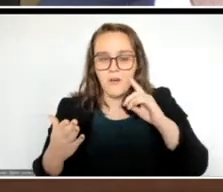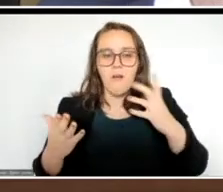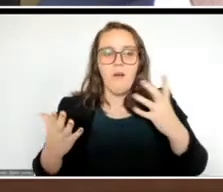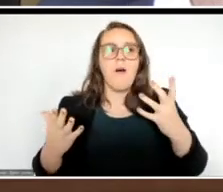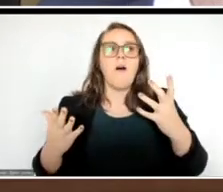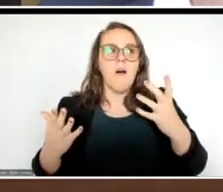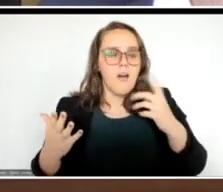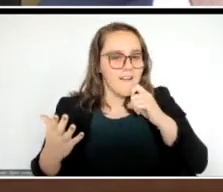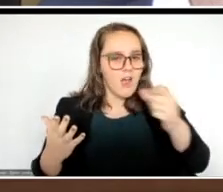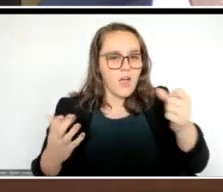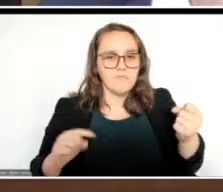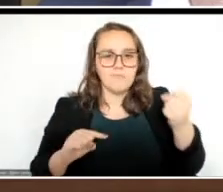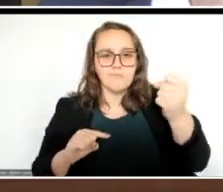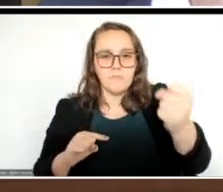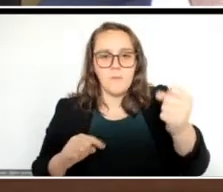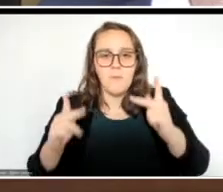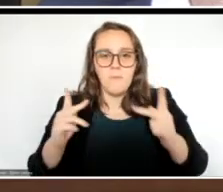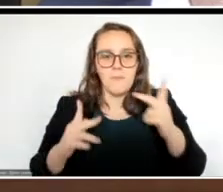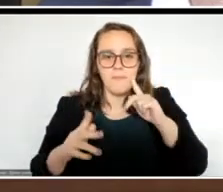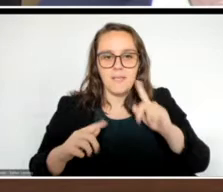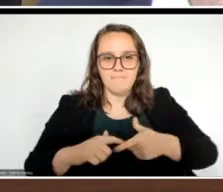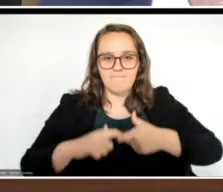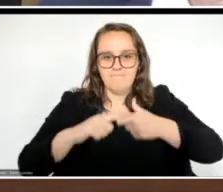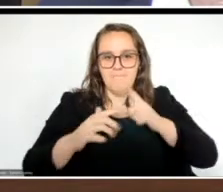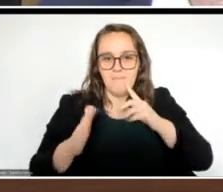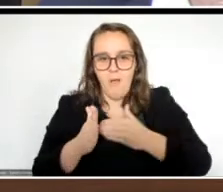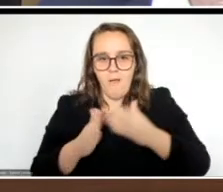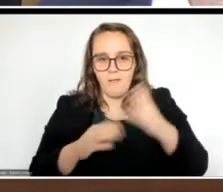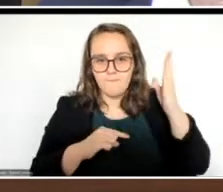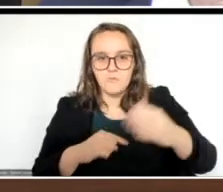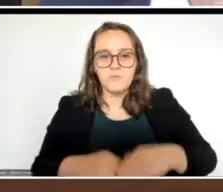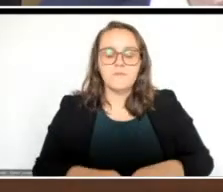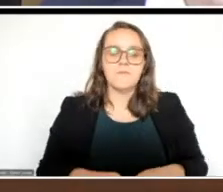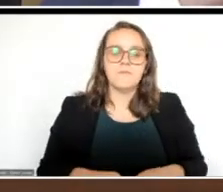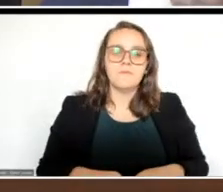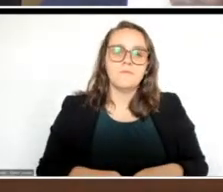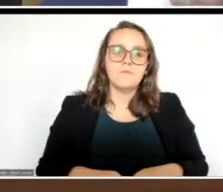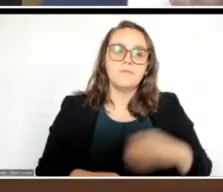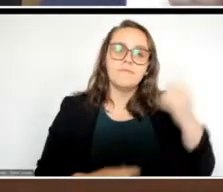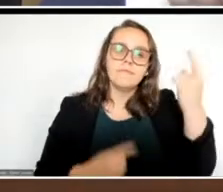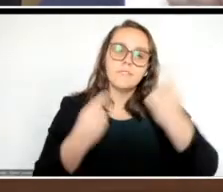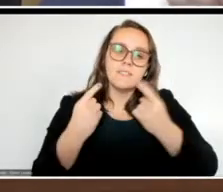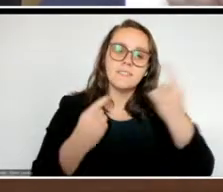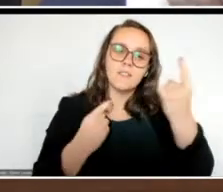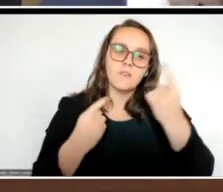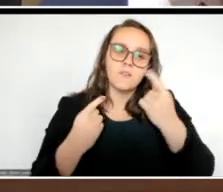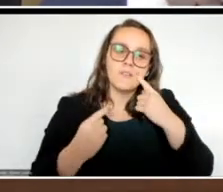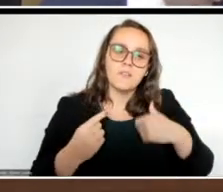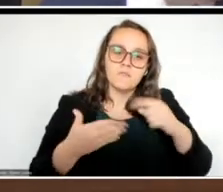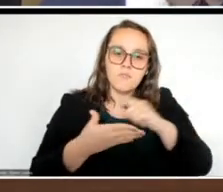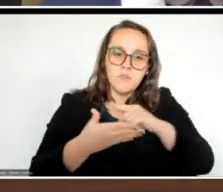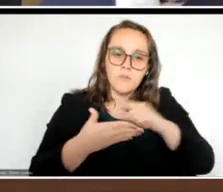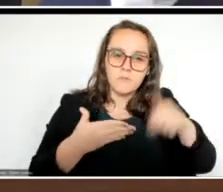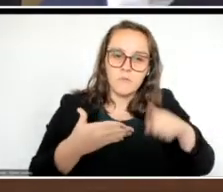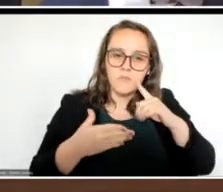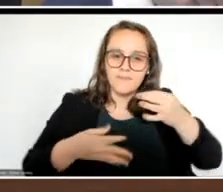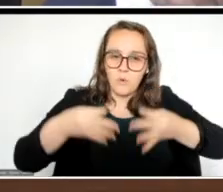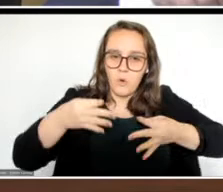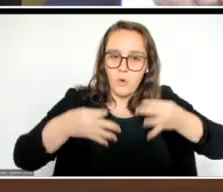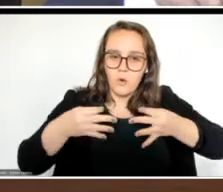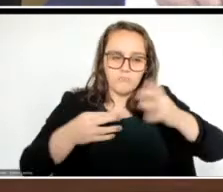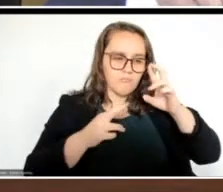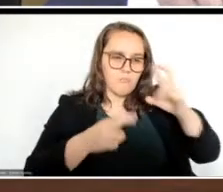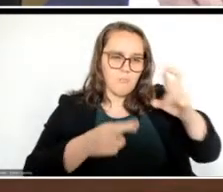also, please consider this. The rulings of our courts are respected and obeyed because we